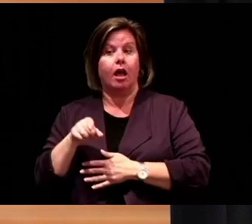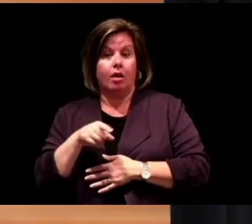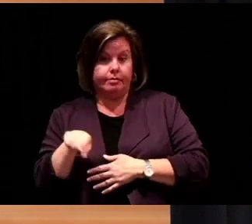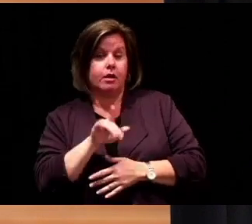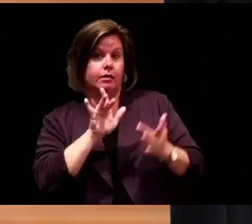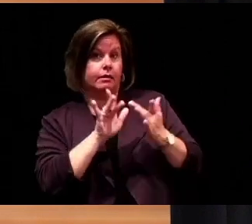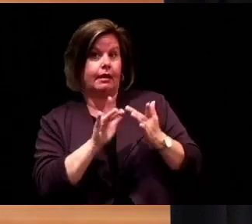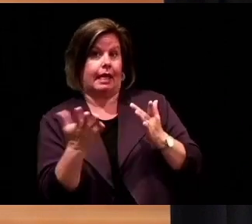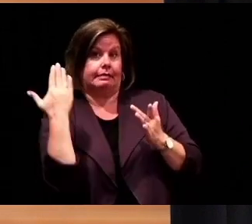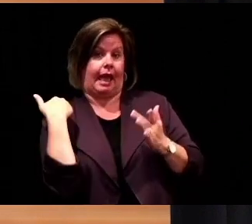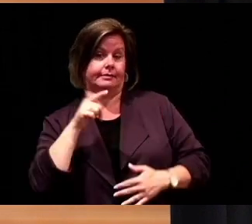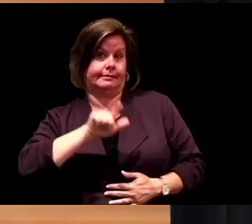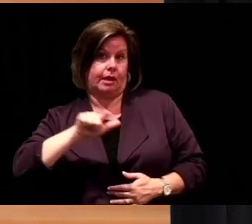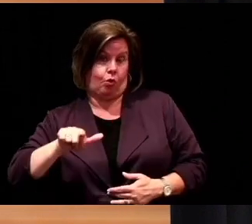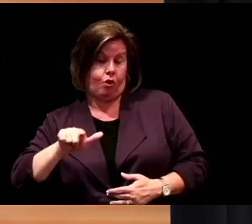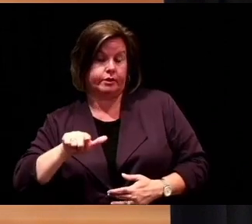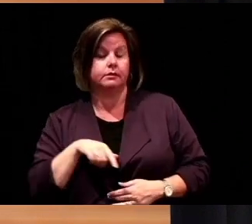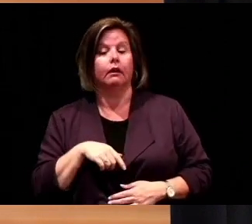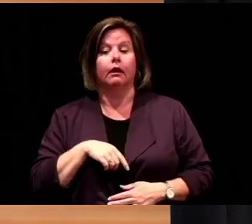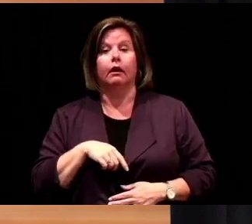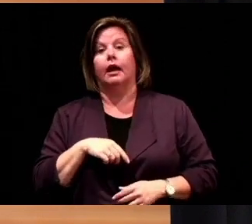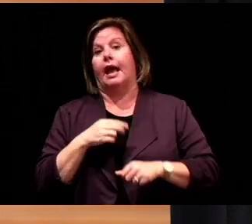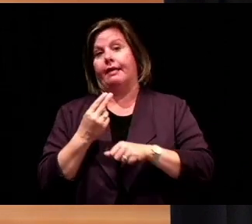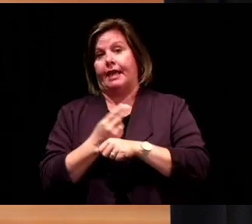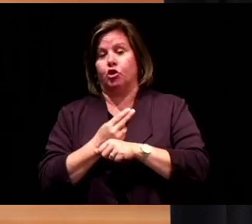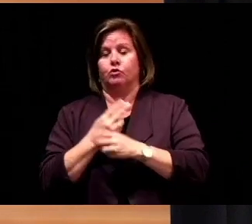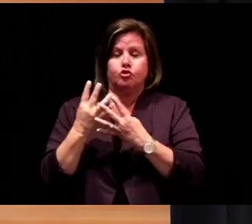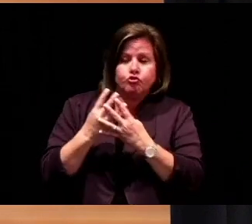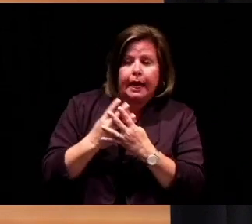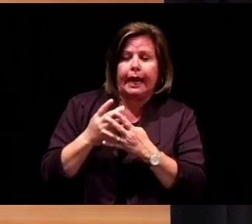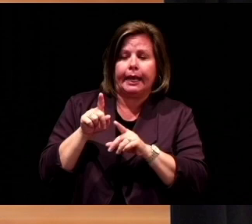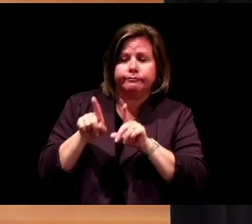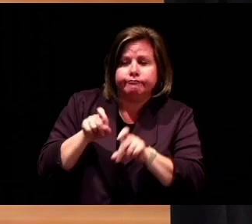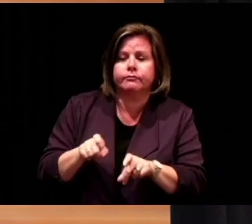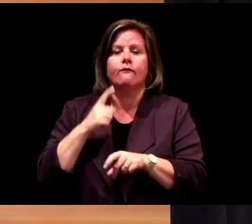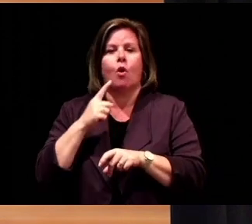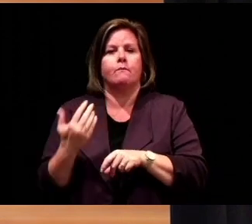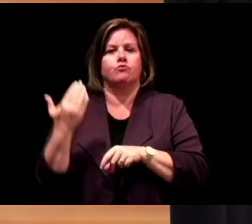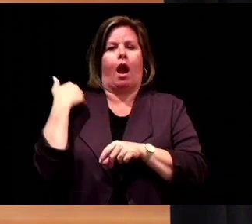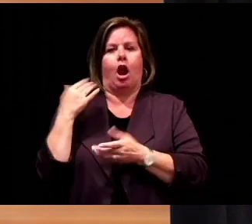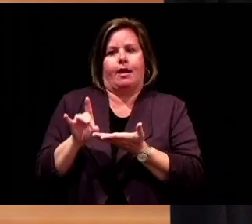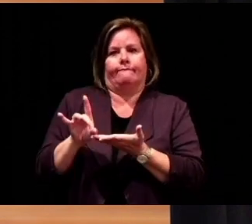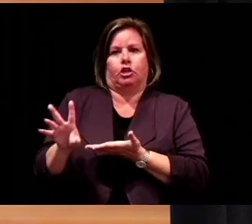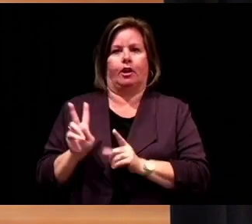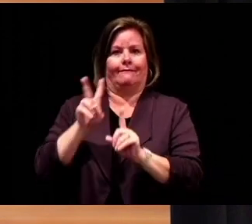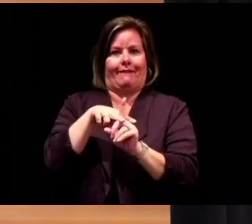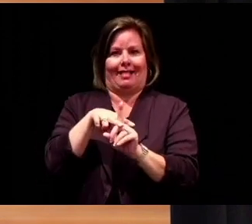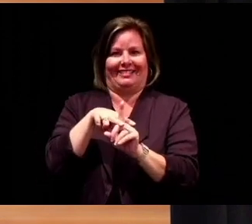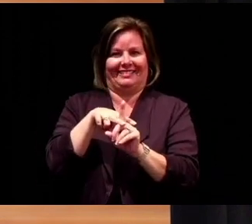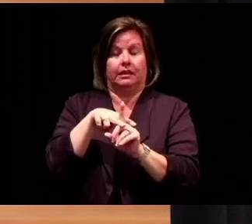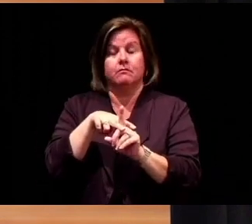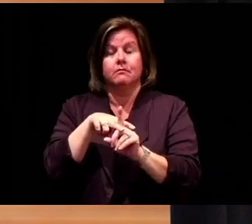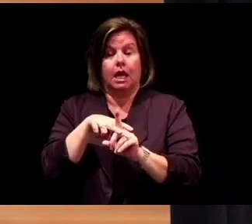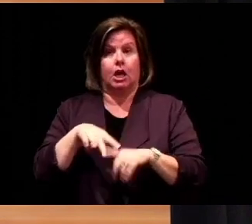Then it's very difficult to show because the area already had a problem in terms of the community. The better one is the